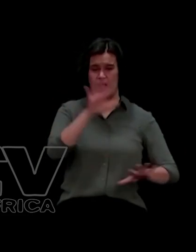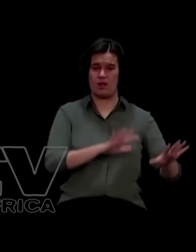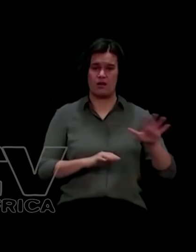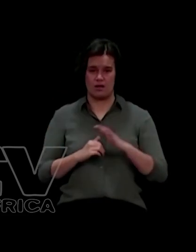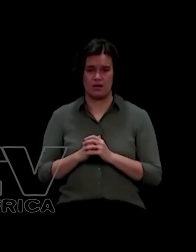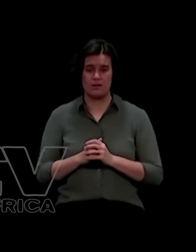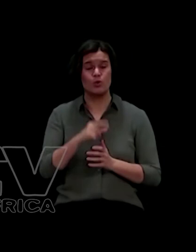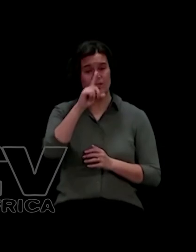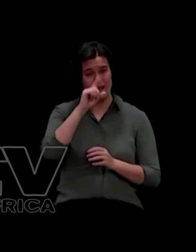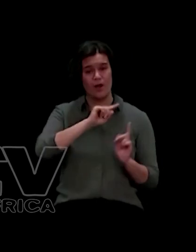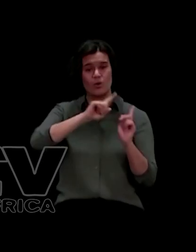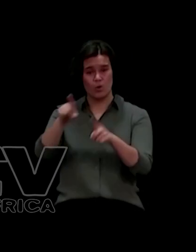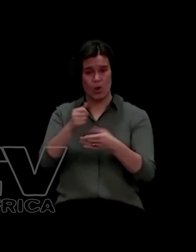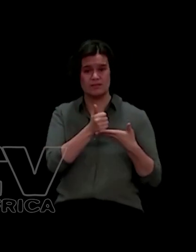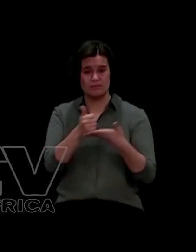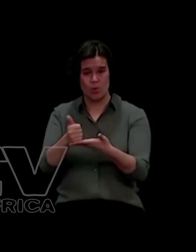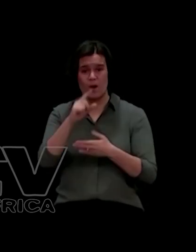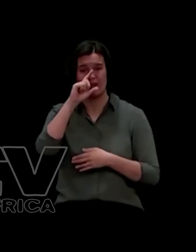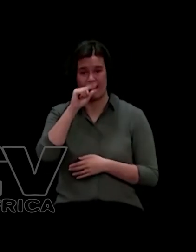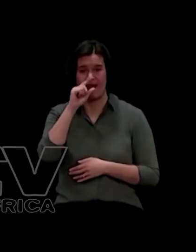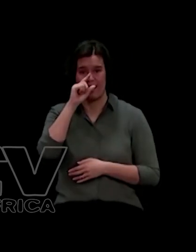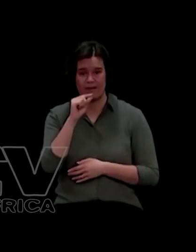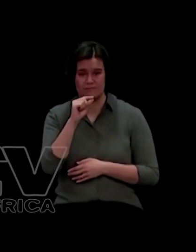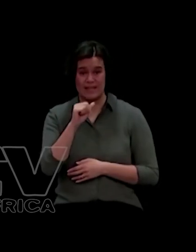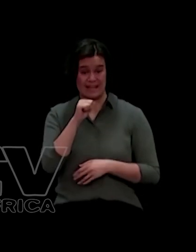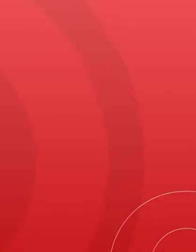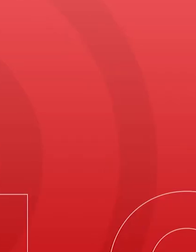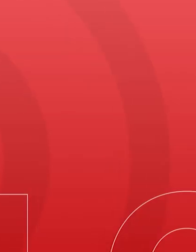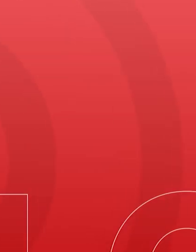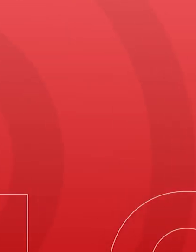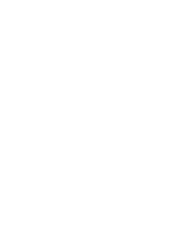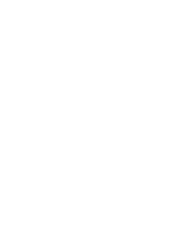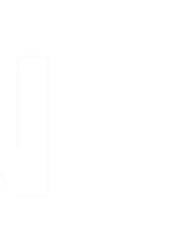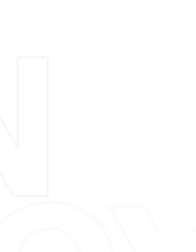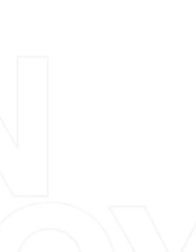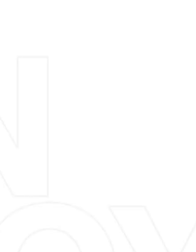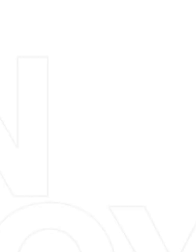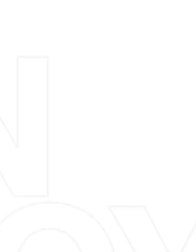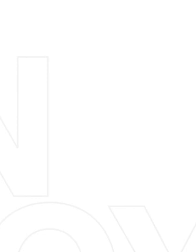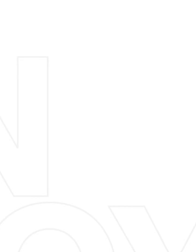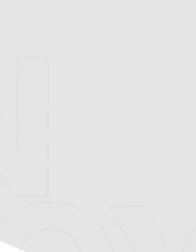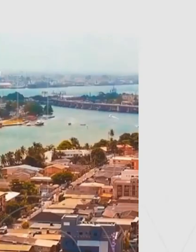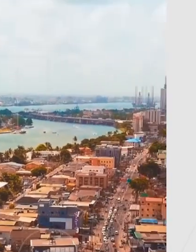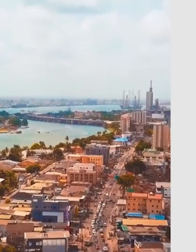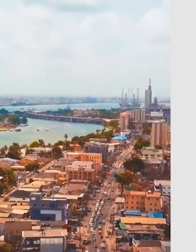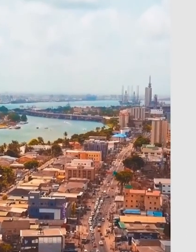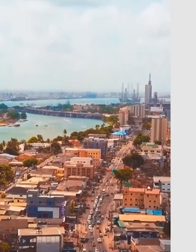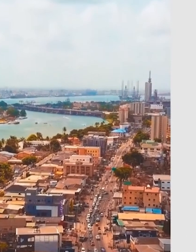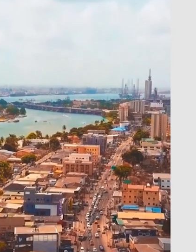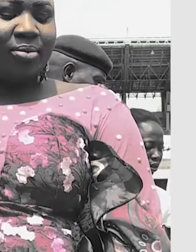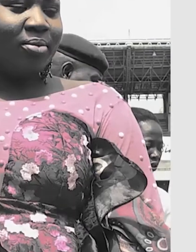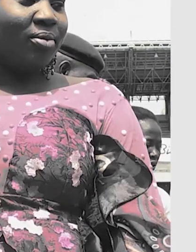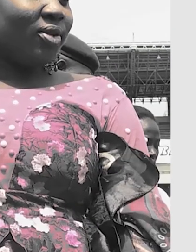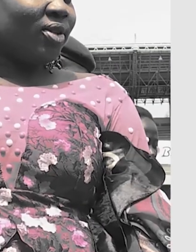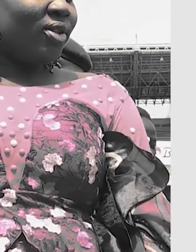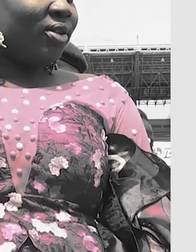places you can go for support and help, even while you're living with restrictions. Hello. Hope you enjoyed the news. Please do